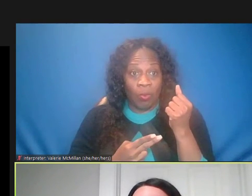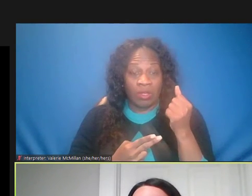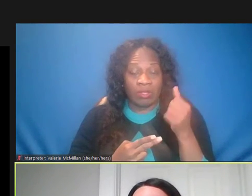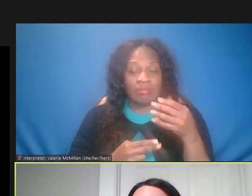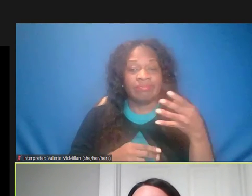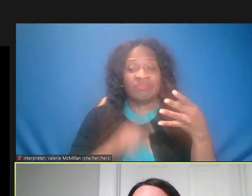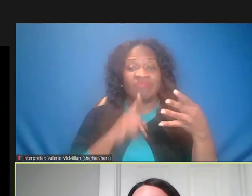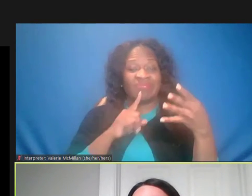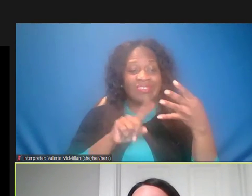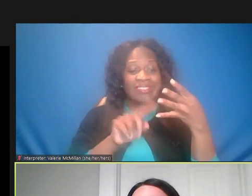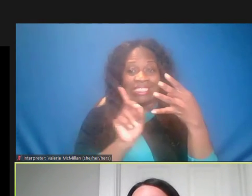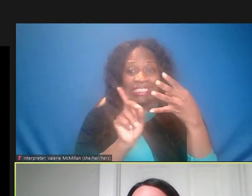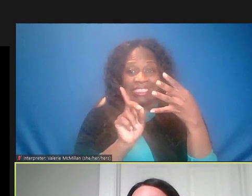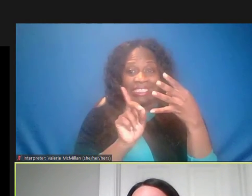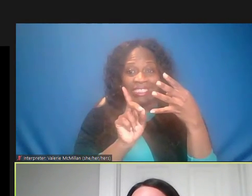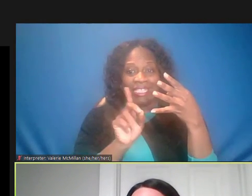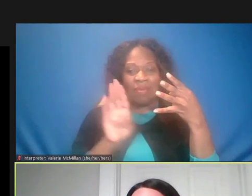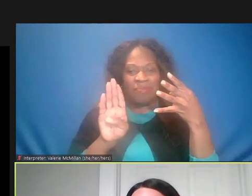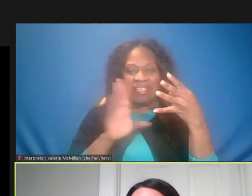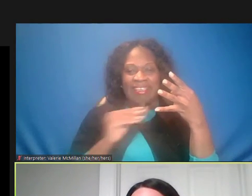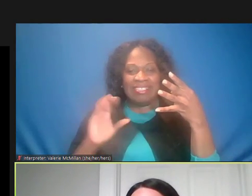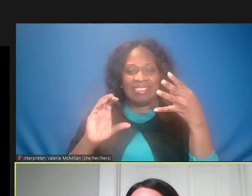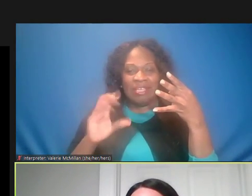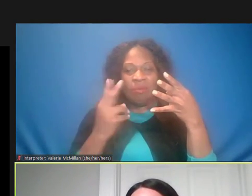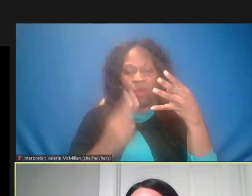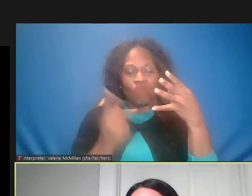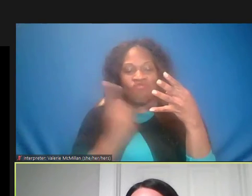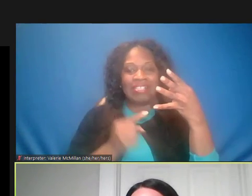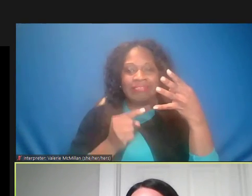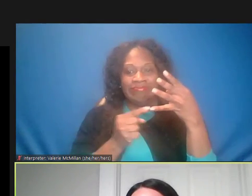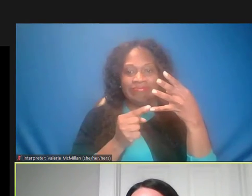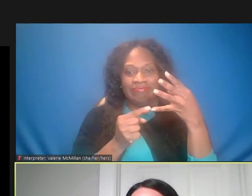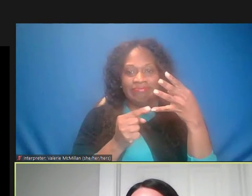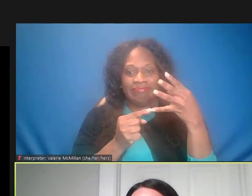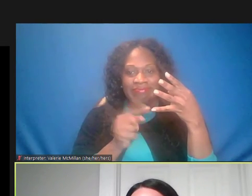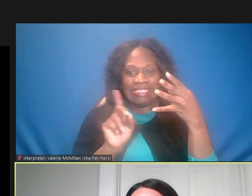D, which is both B and C, you're right.